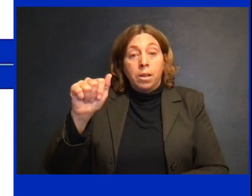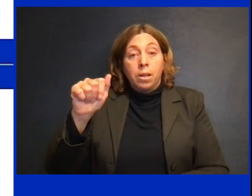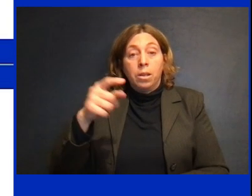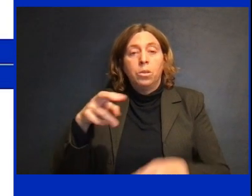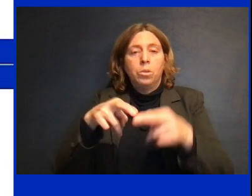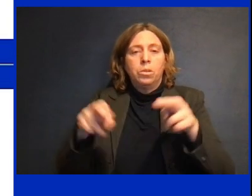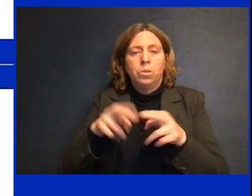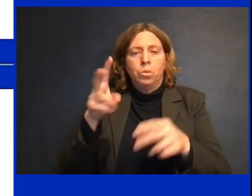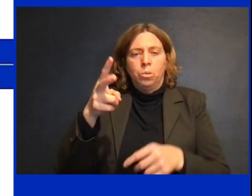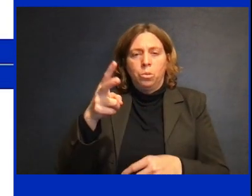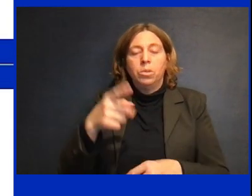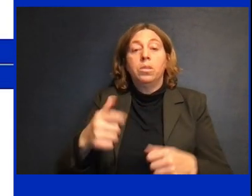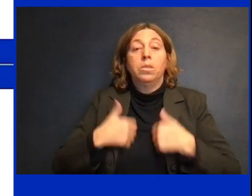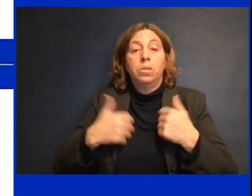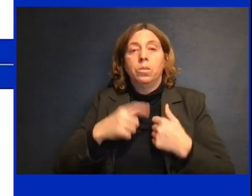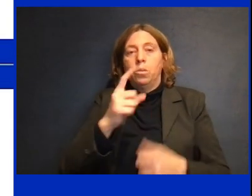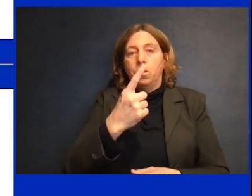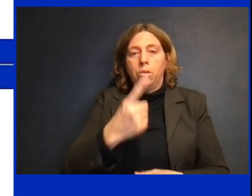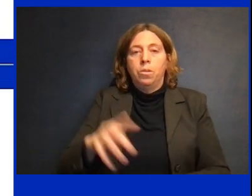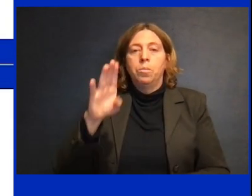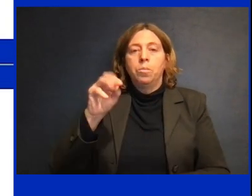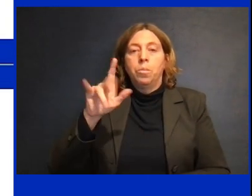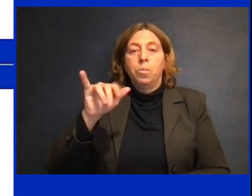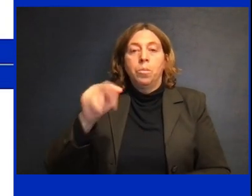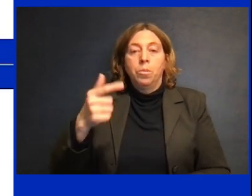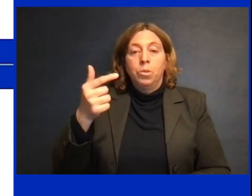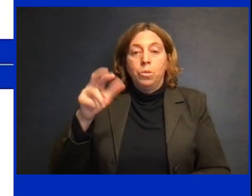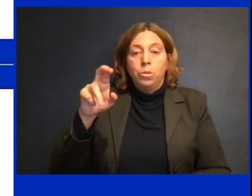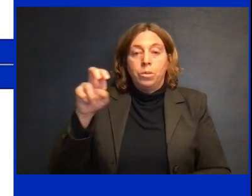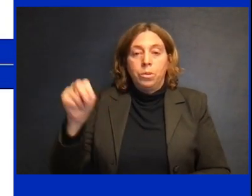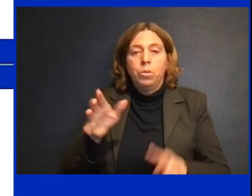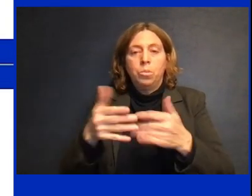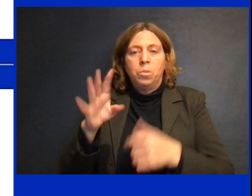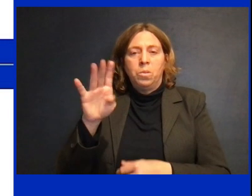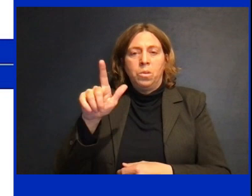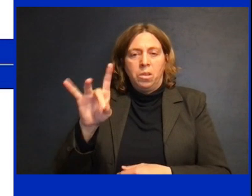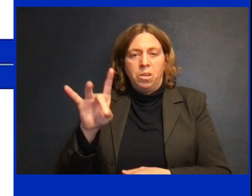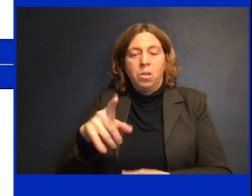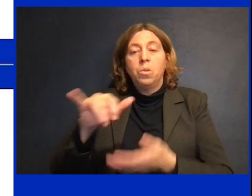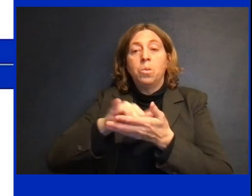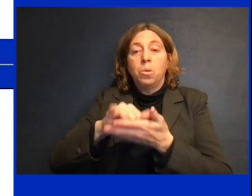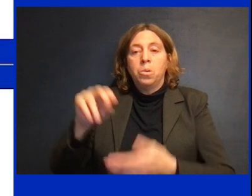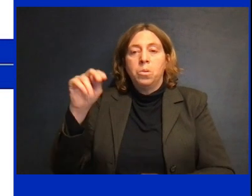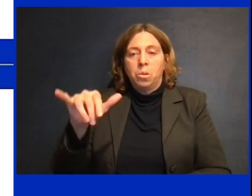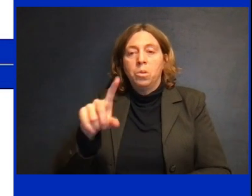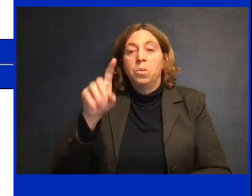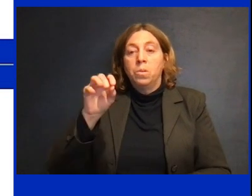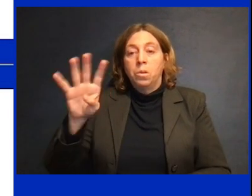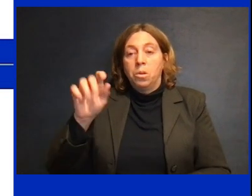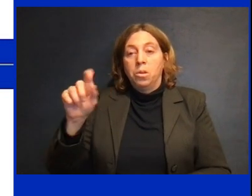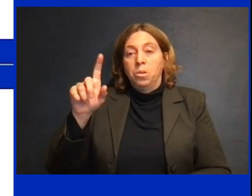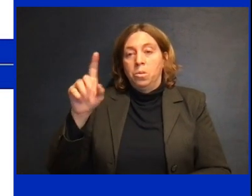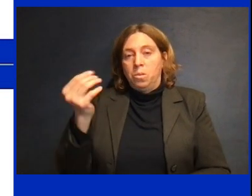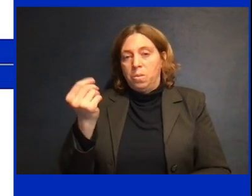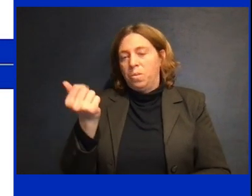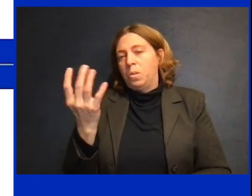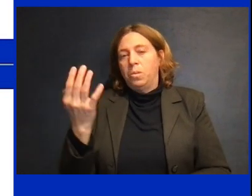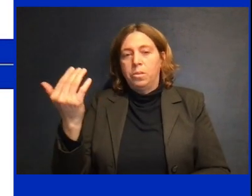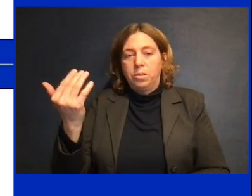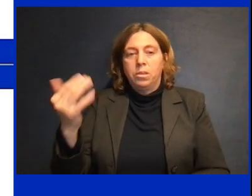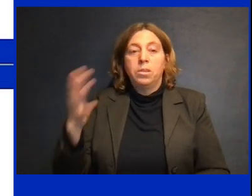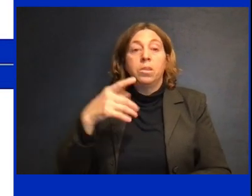Administration, Region 2, 1 Bowling Green, Room 428, New York, New York zip code